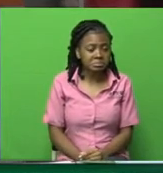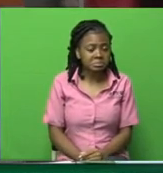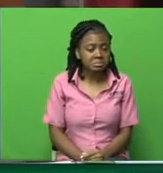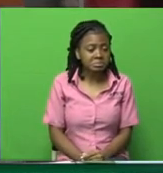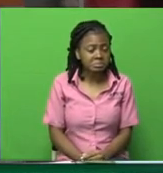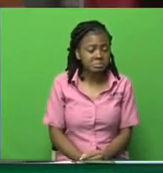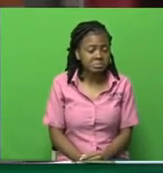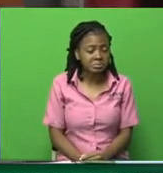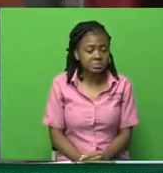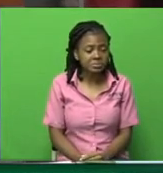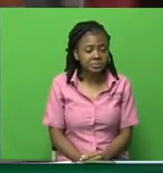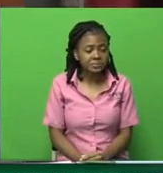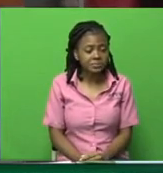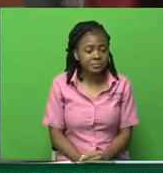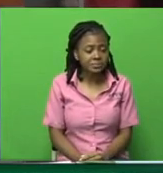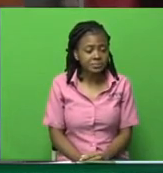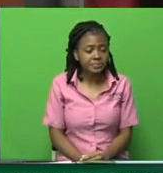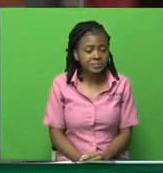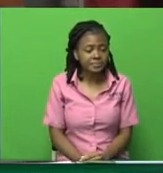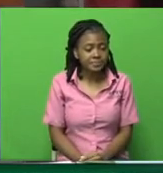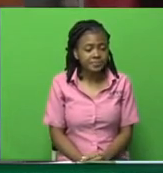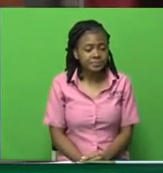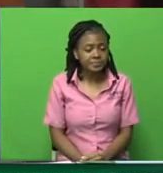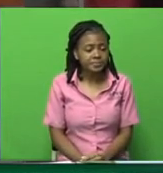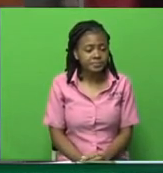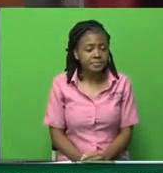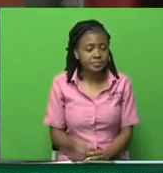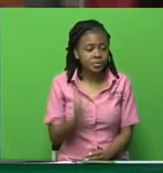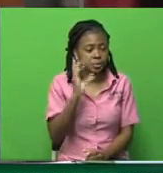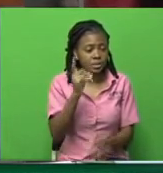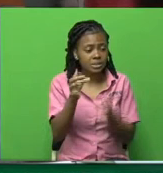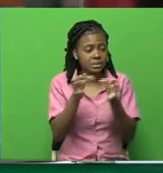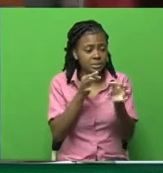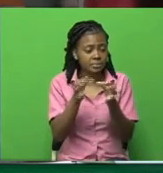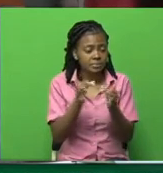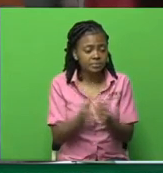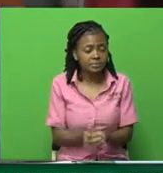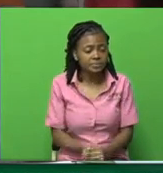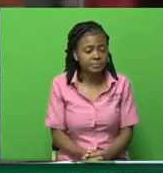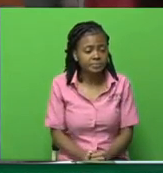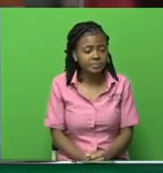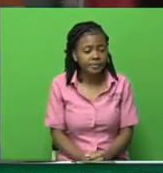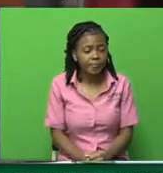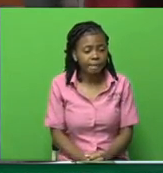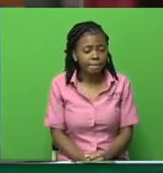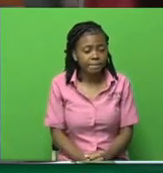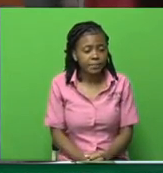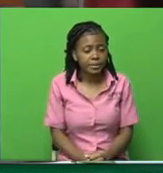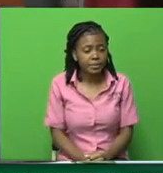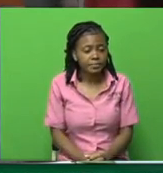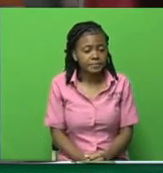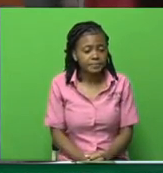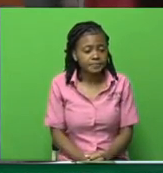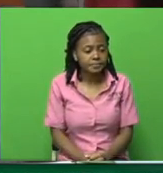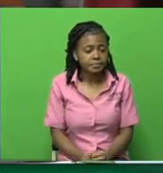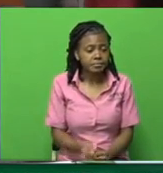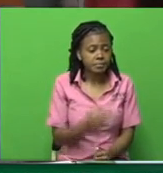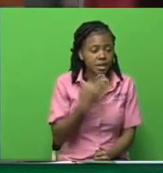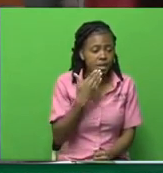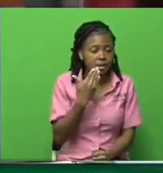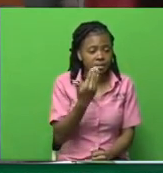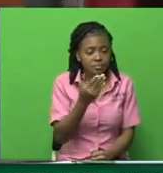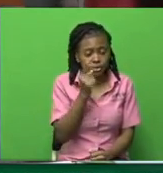finish explaining um of a rule remember I just would ask you to audit